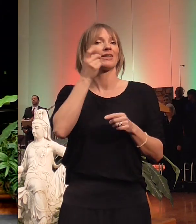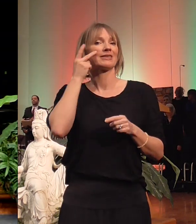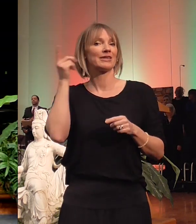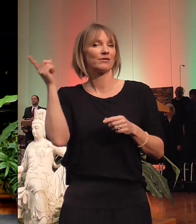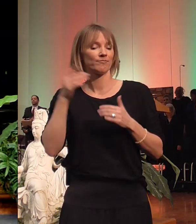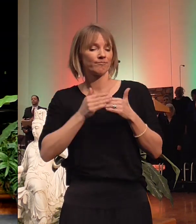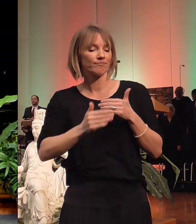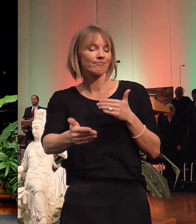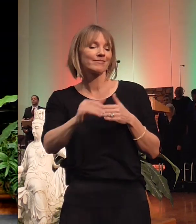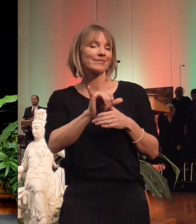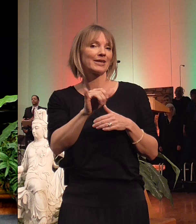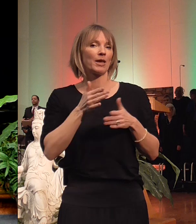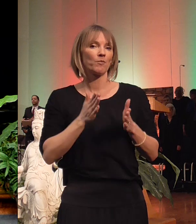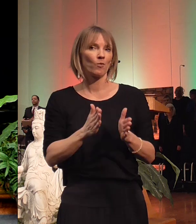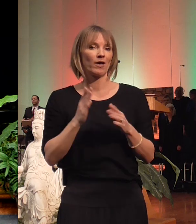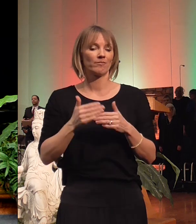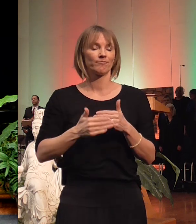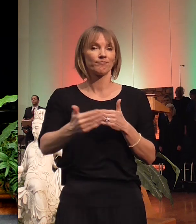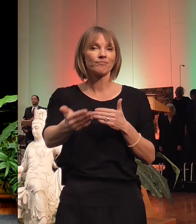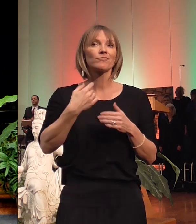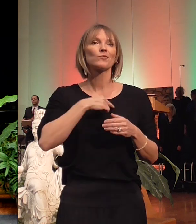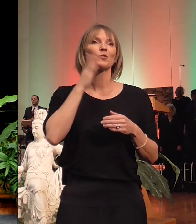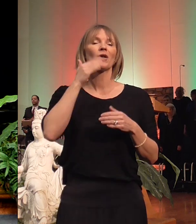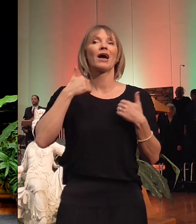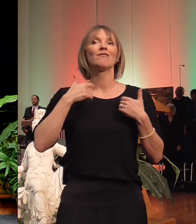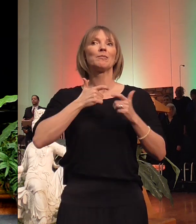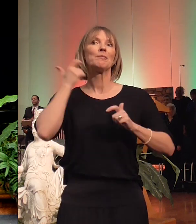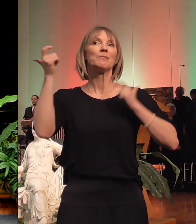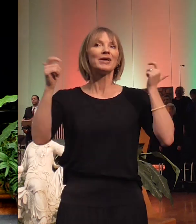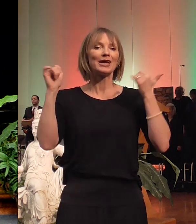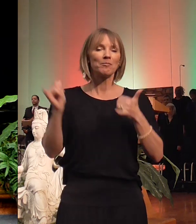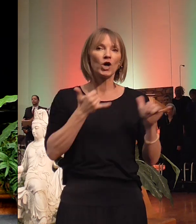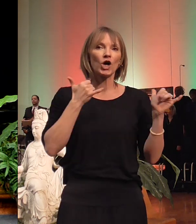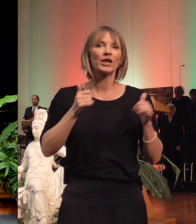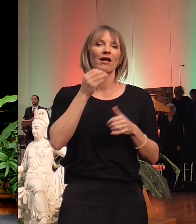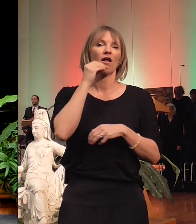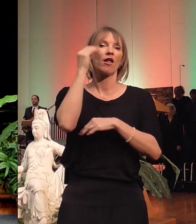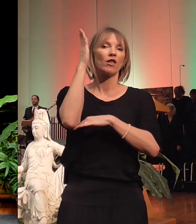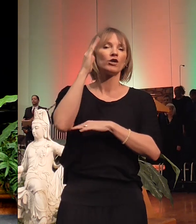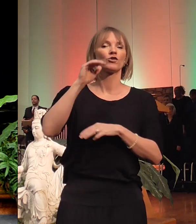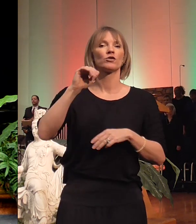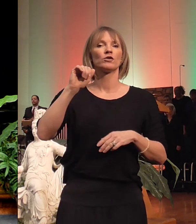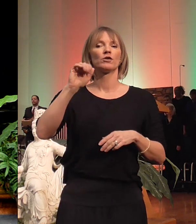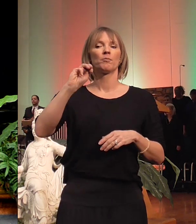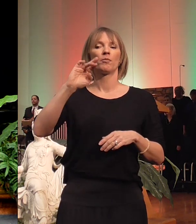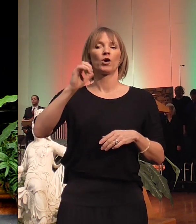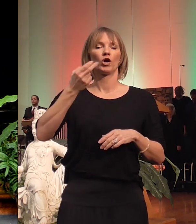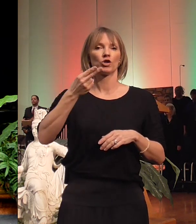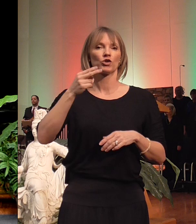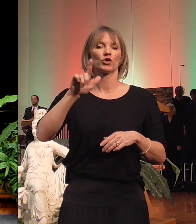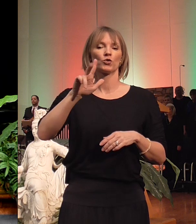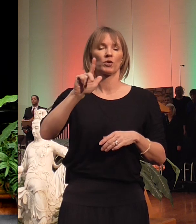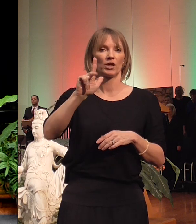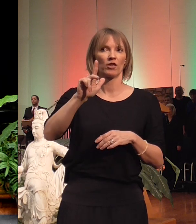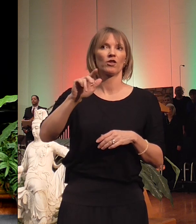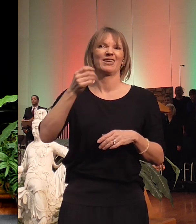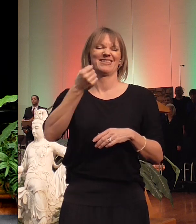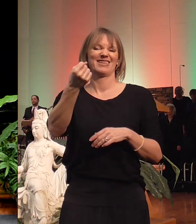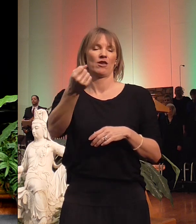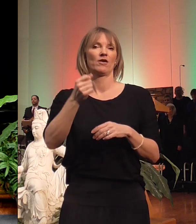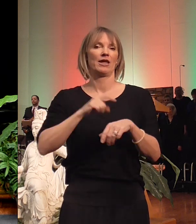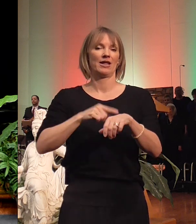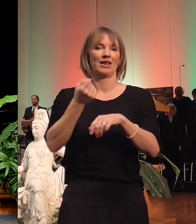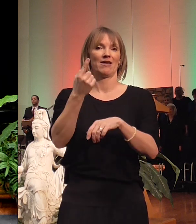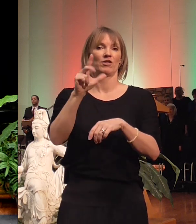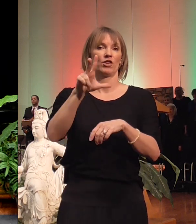you in the same way. And we're going to have a big party, a big lunch on March 23rd. It's a Saturday, 11:30